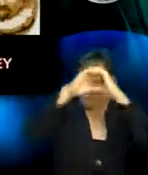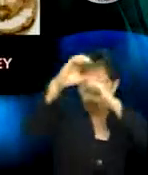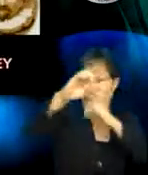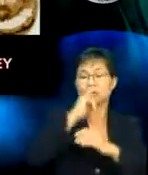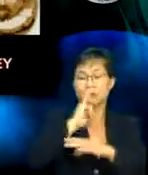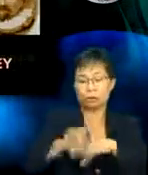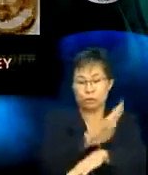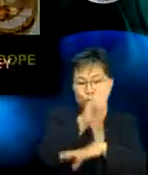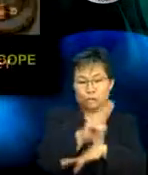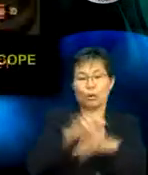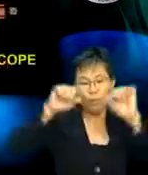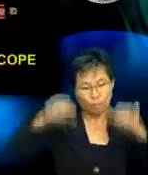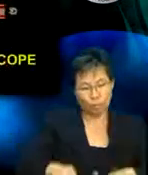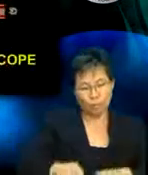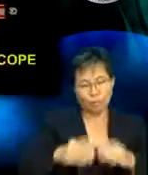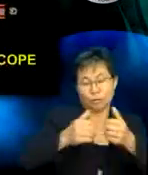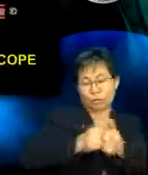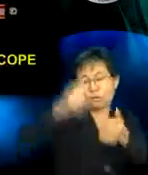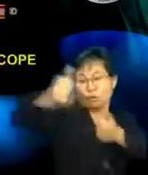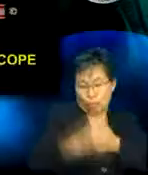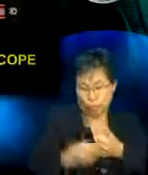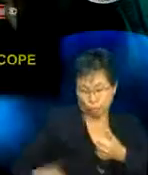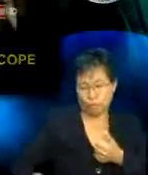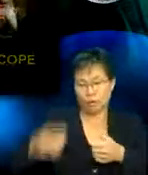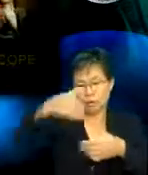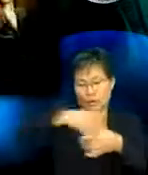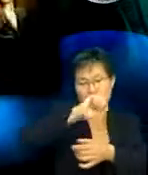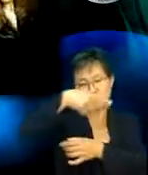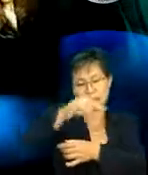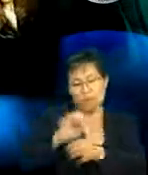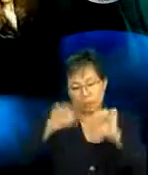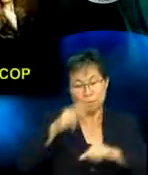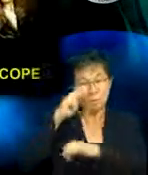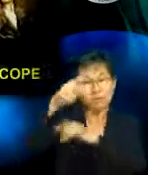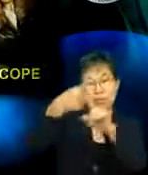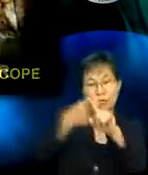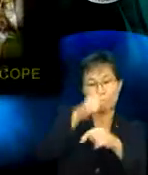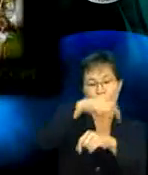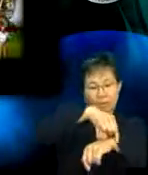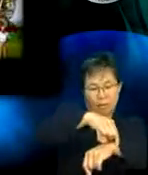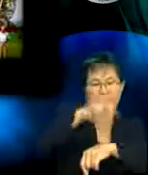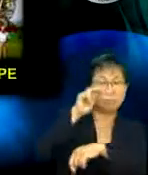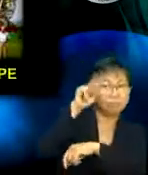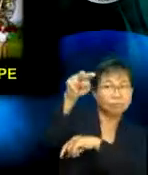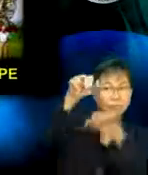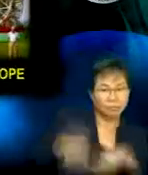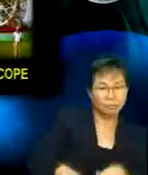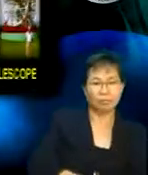The telescope is used to enable distant objects in space to be seen from Earth.